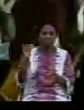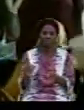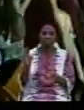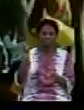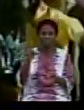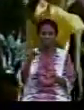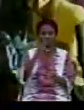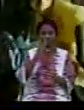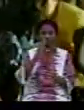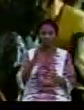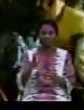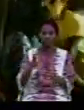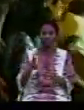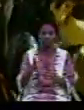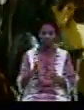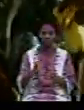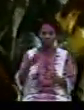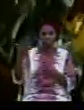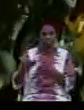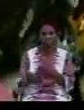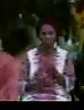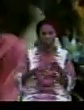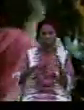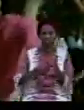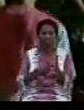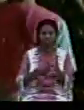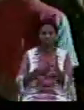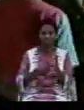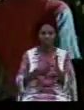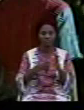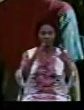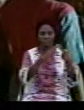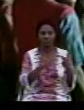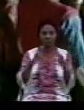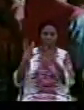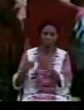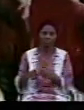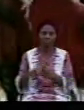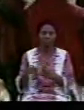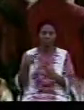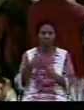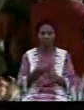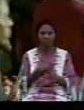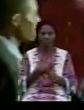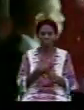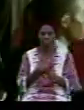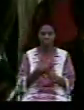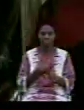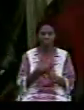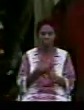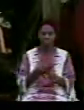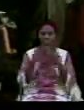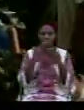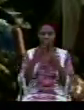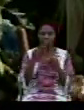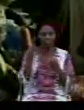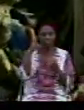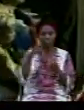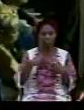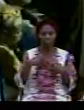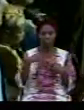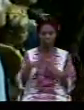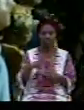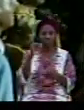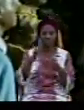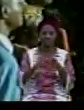thank God, Baba, that you are chosen to do us good through the grace of God that is in your life